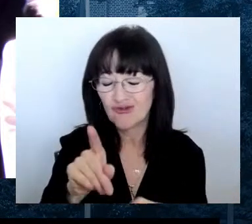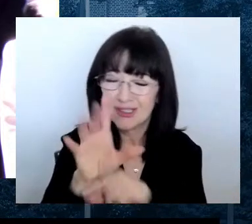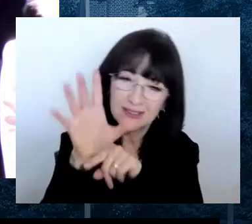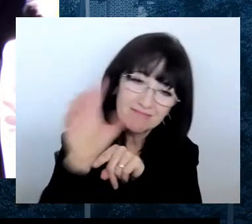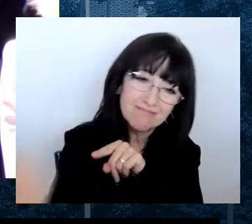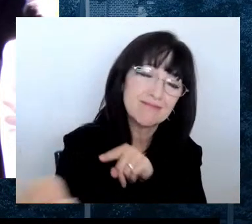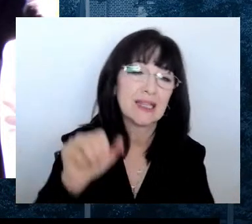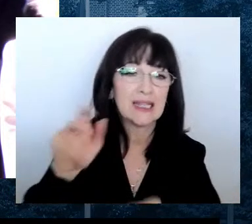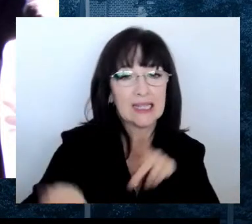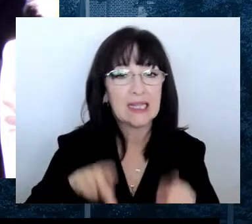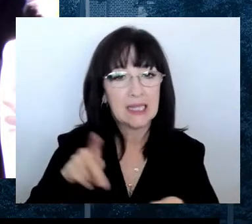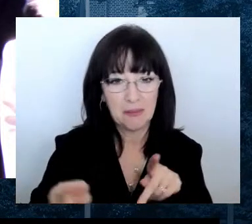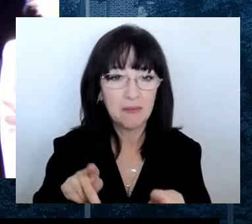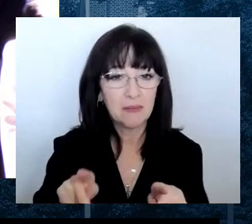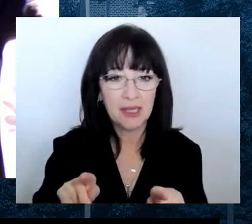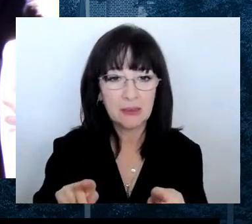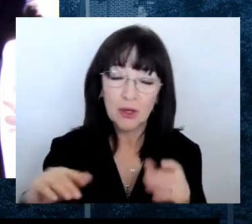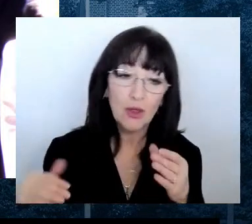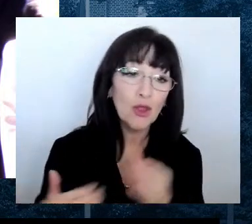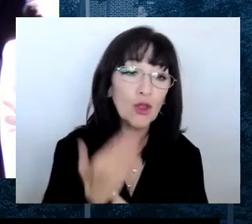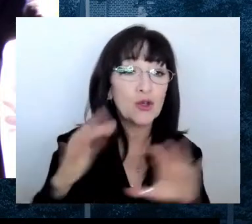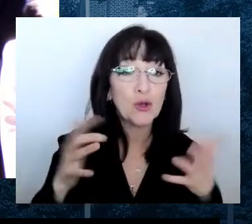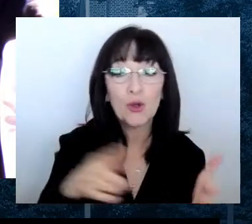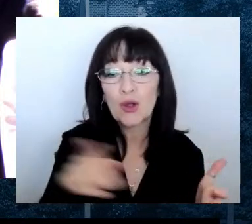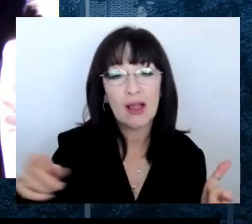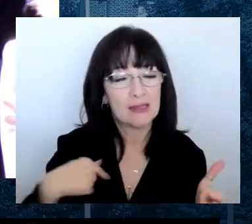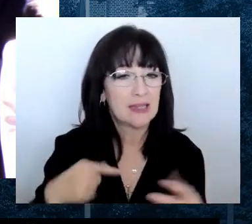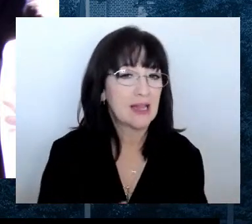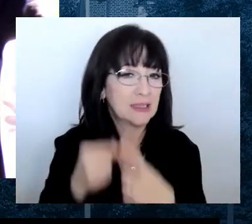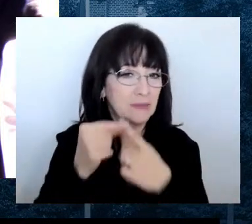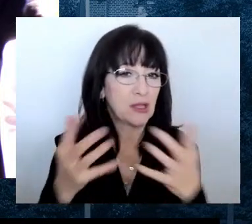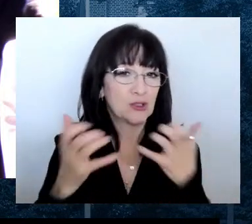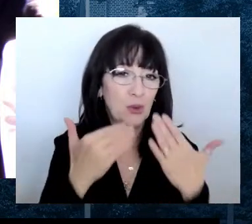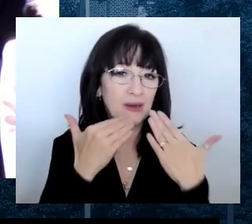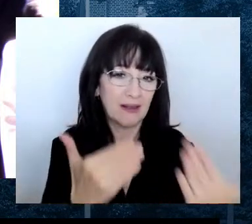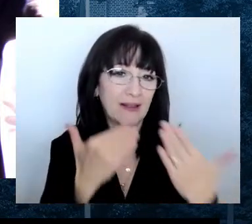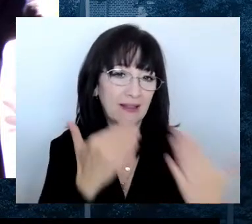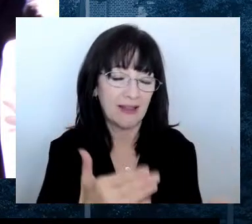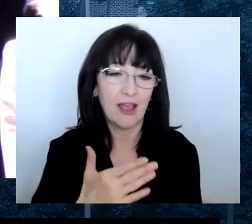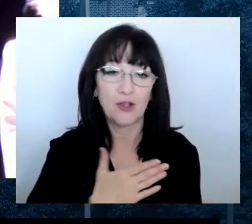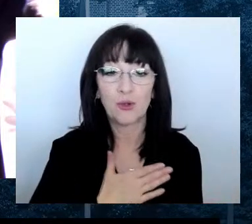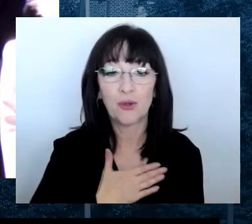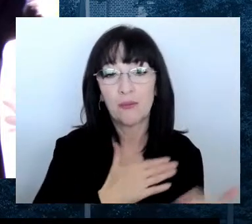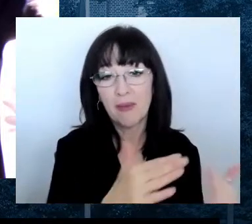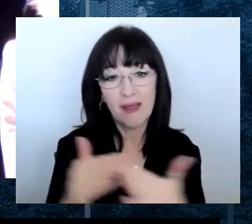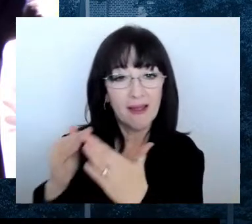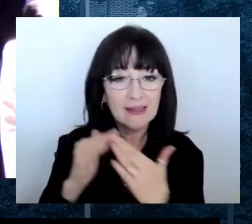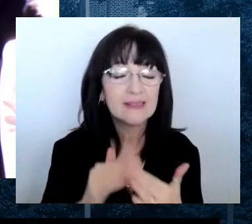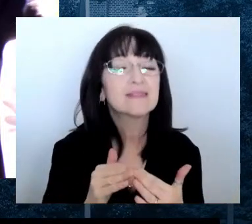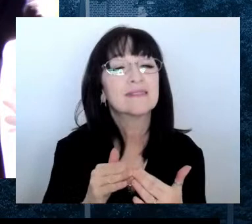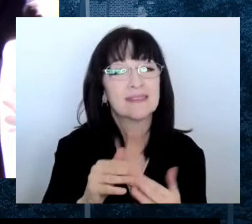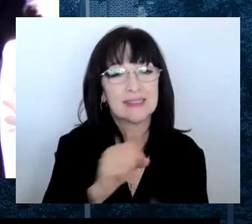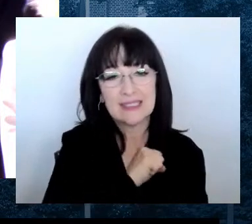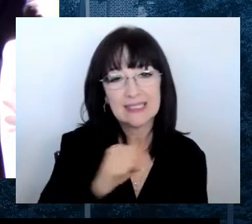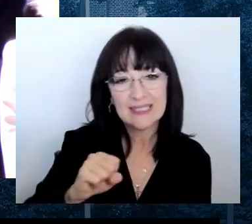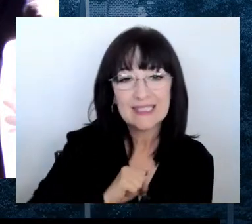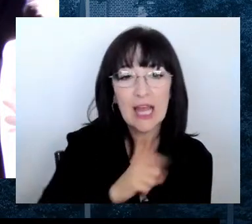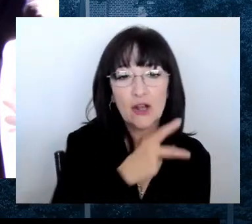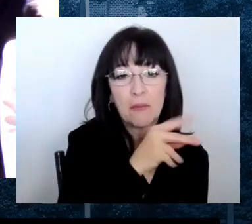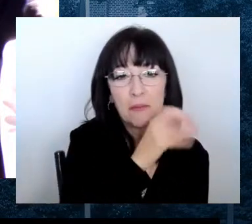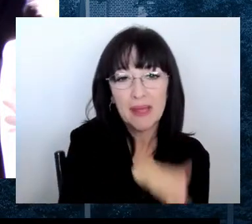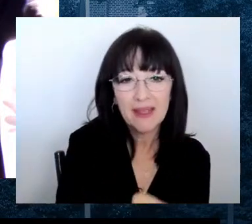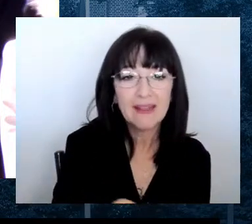both chambers played a huge role in this bill, and I especially want to thank my fellow Senate freshmen, Senator Pinckney, Senator Gay, and